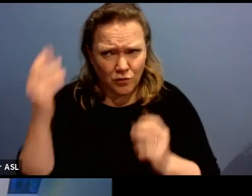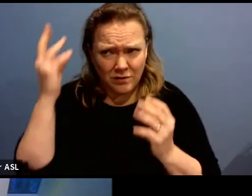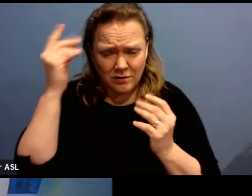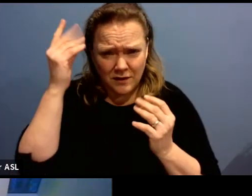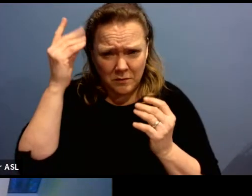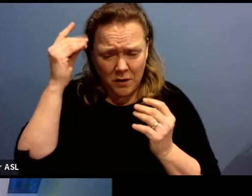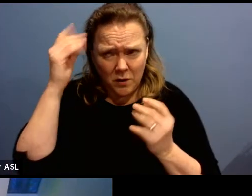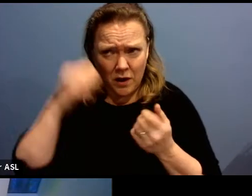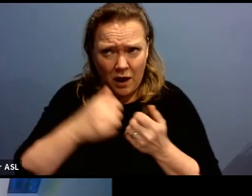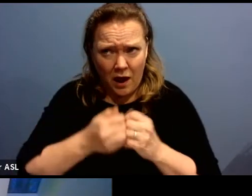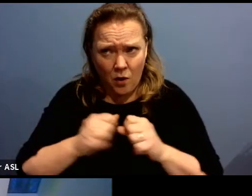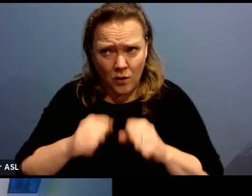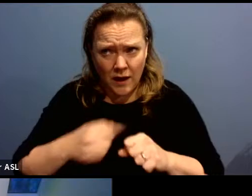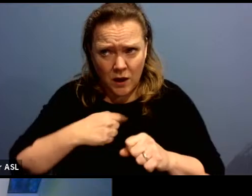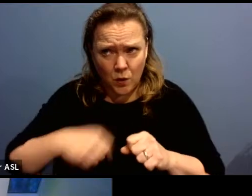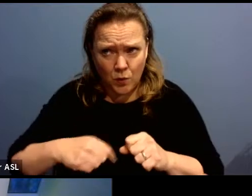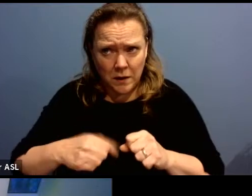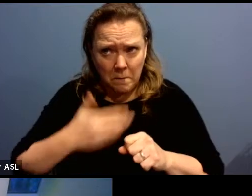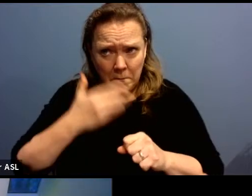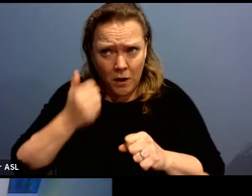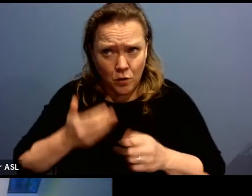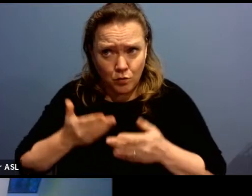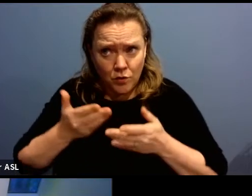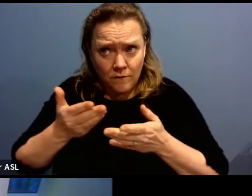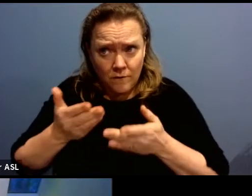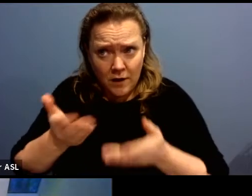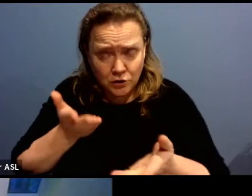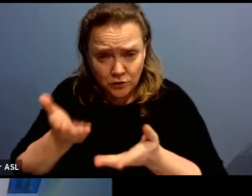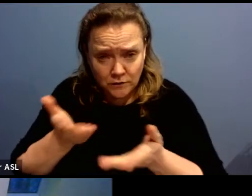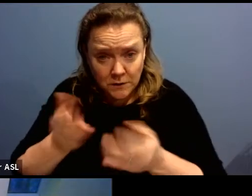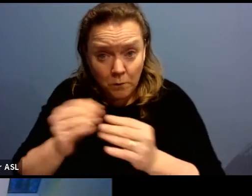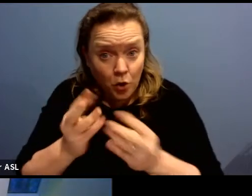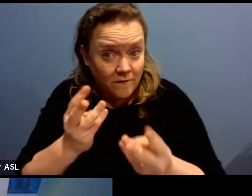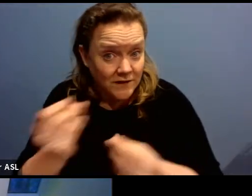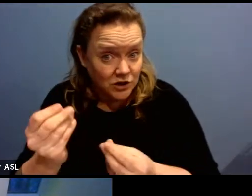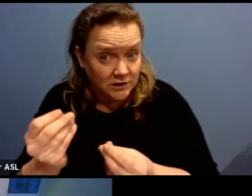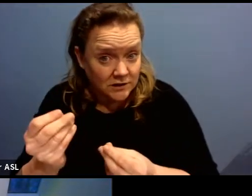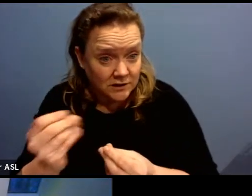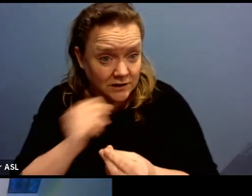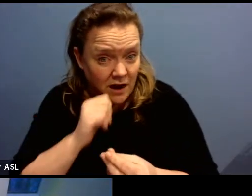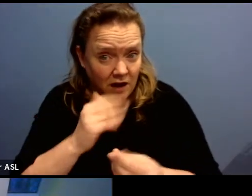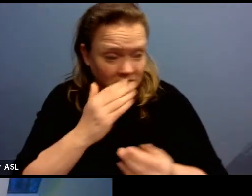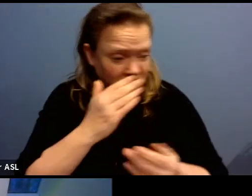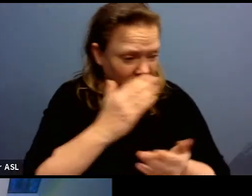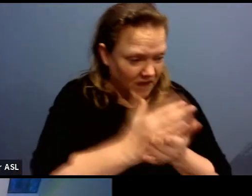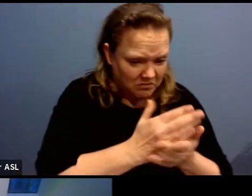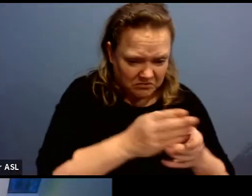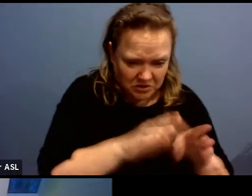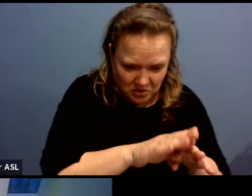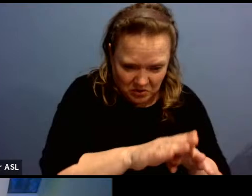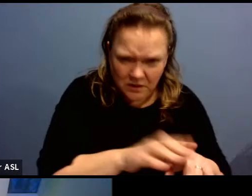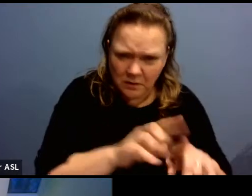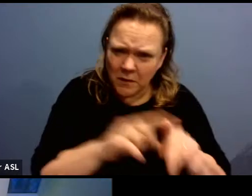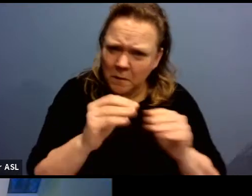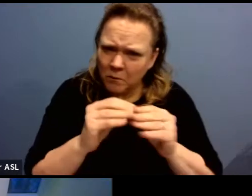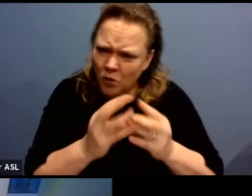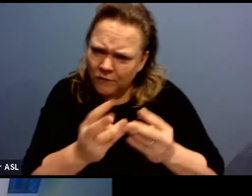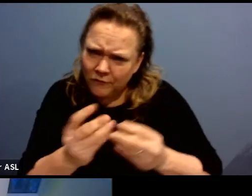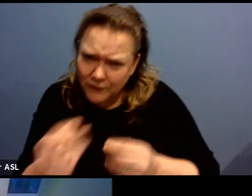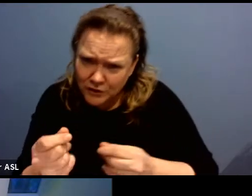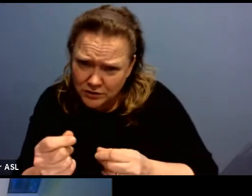provide their service to customers in a more efficient way that will increase ridership and improve reliability of